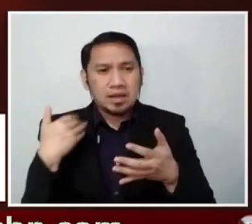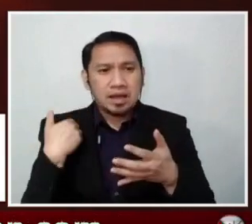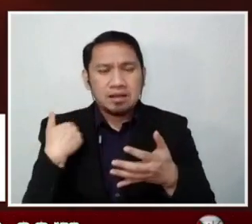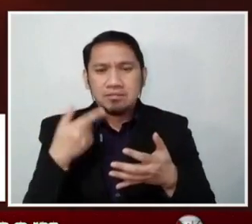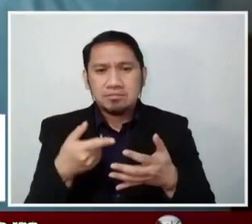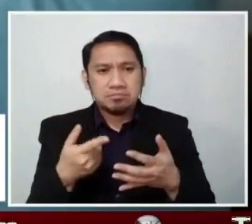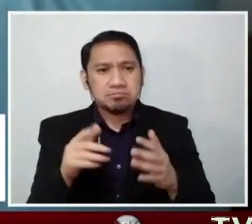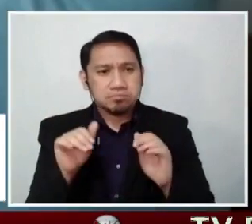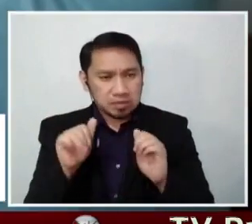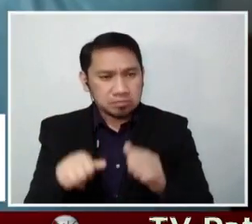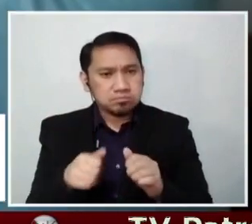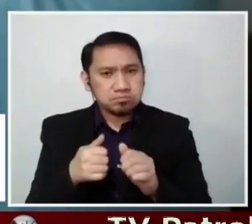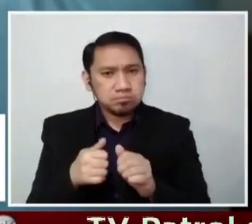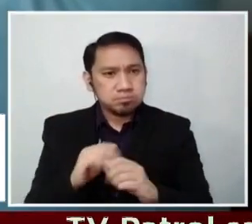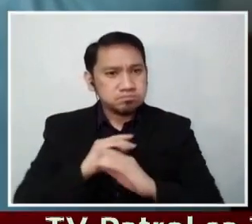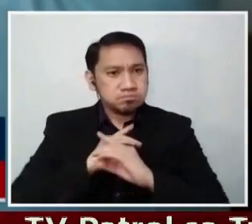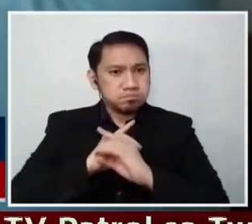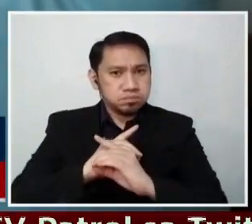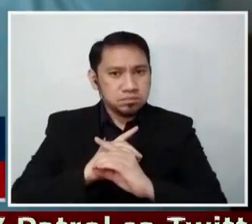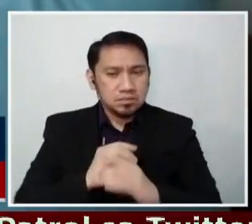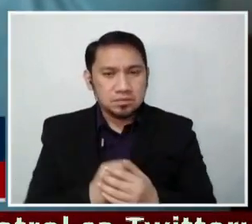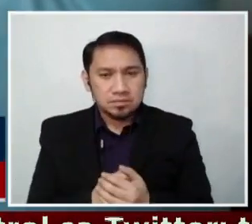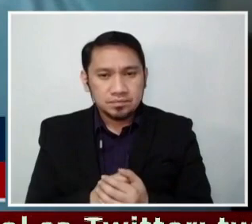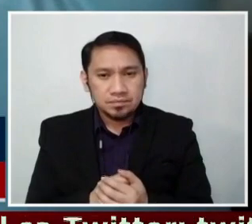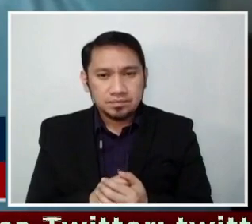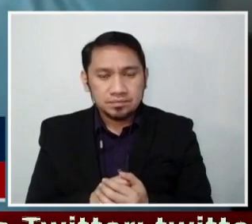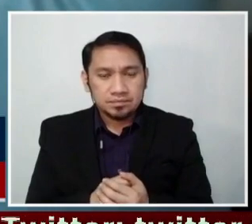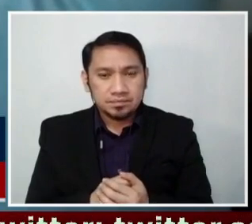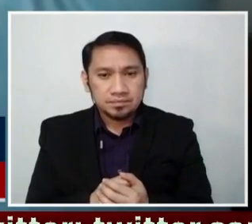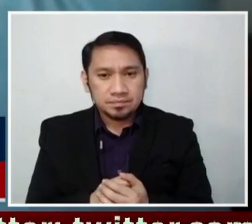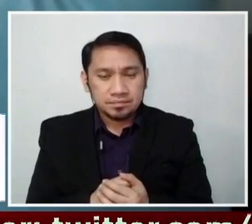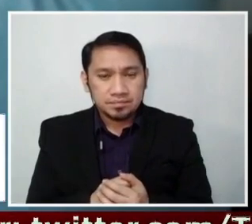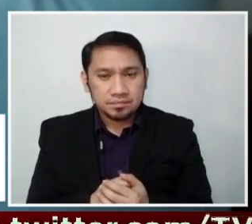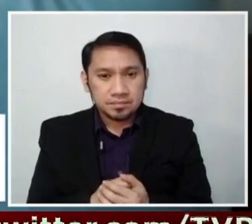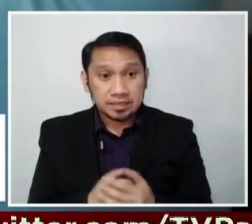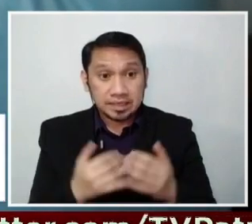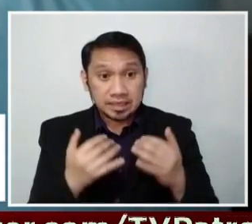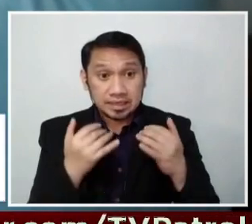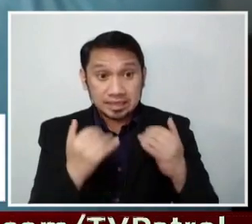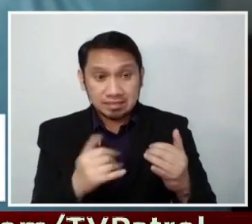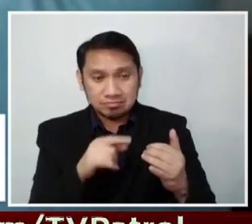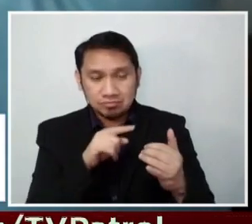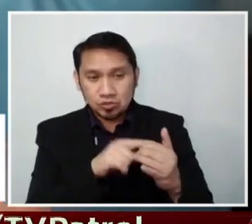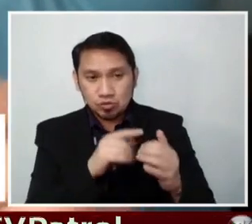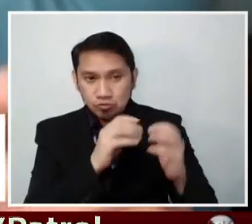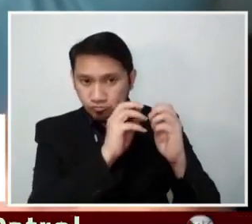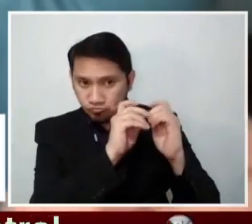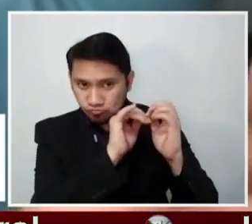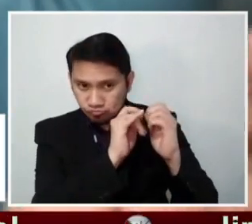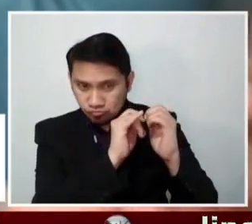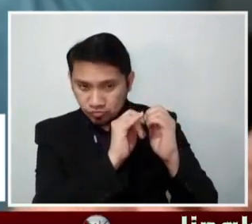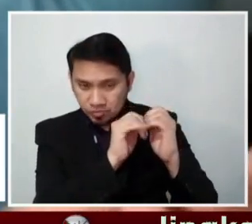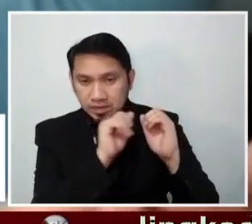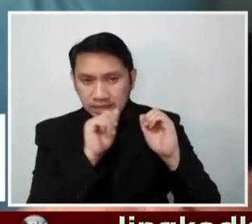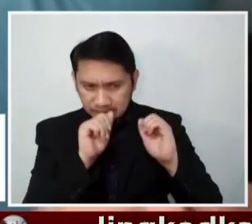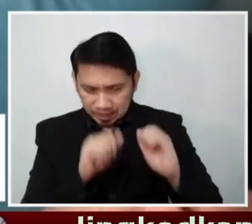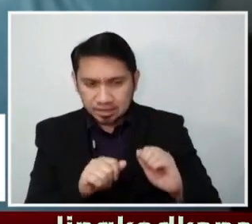eksperto. Your variants, the mutant strains, would still respond kasi dun